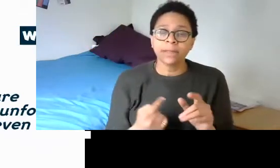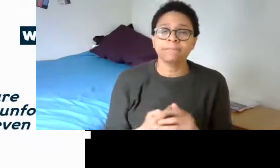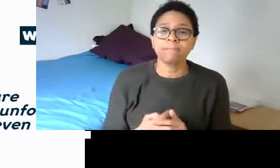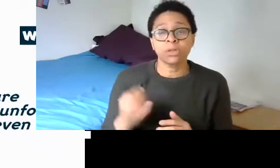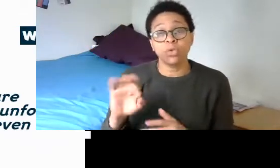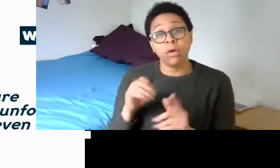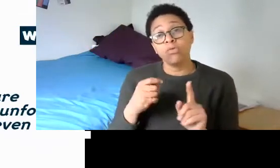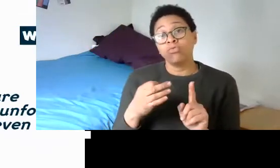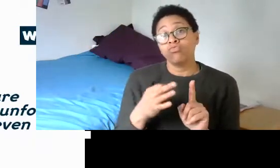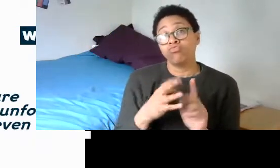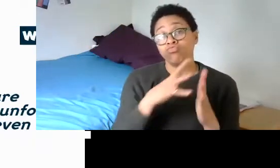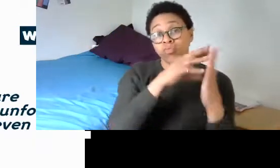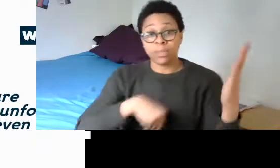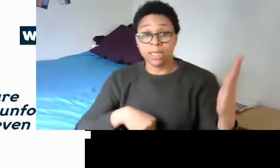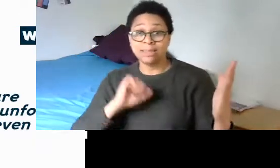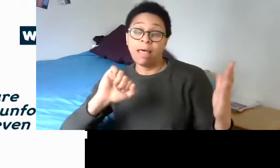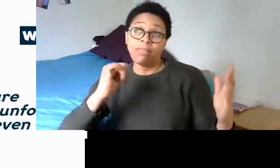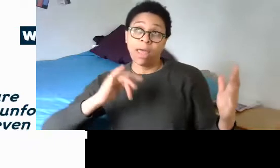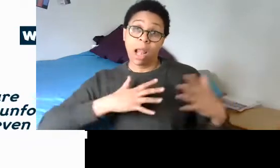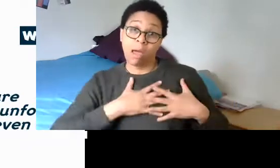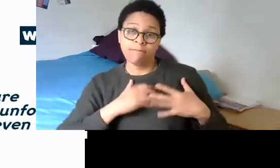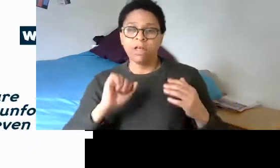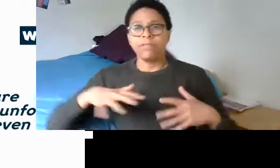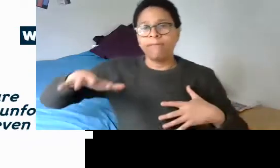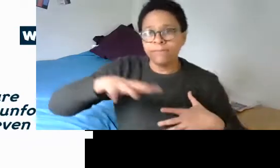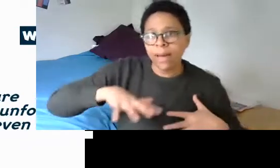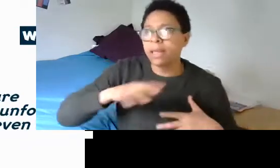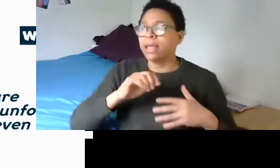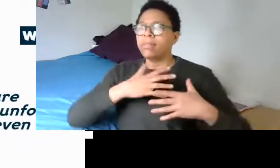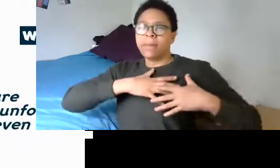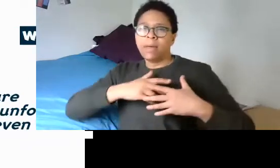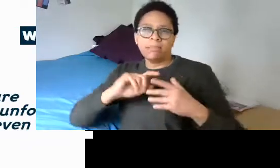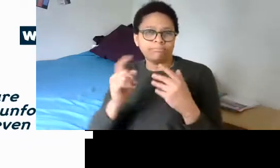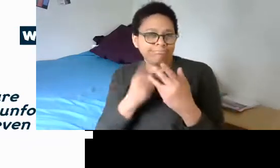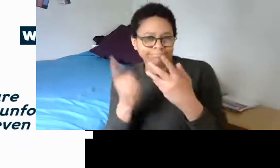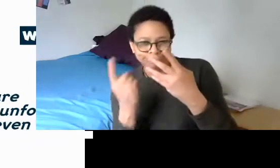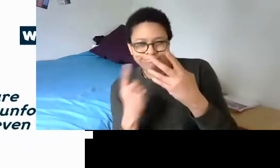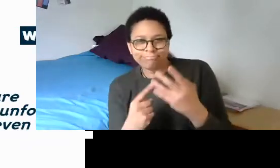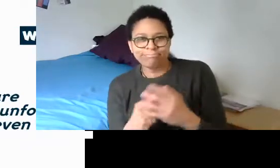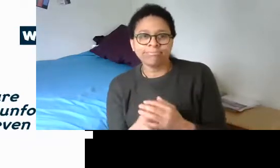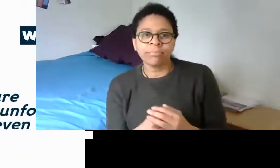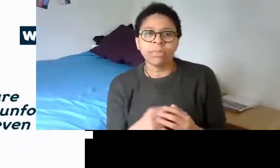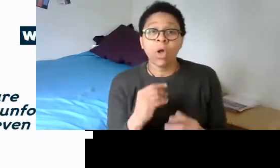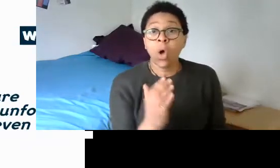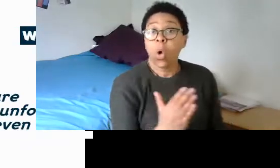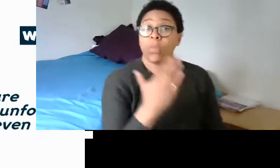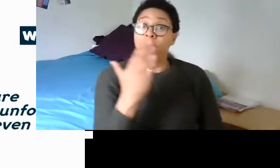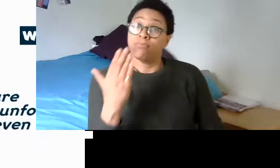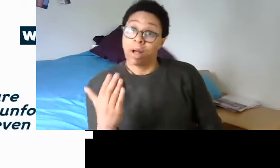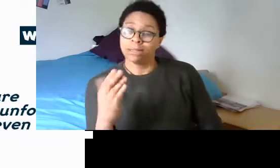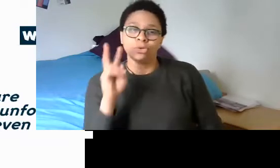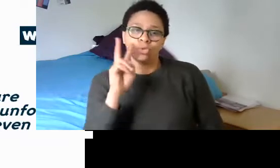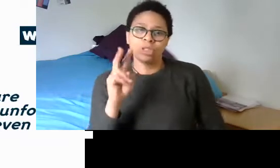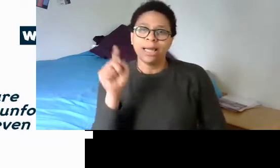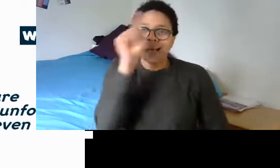as their outlook, motivations, love, and family. On the right is a circular astrological chart based on the time